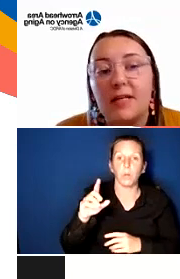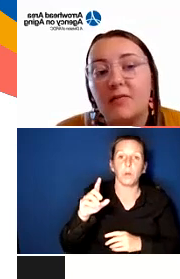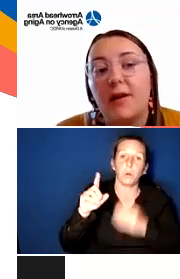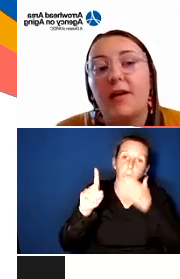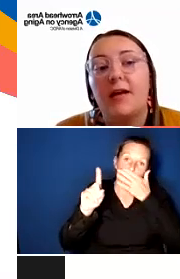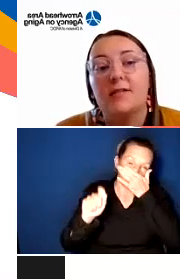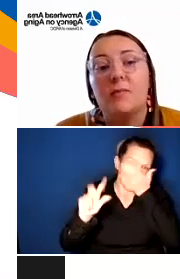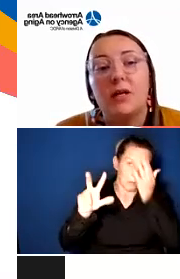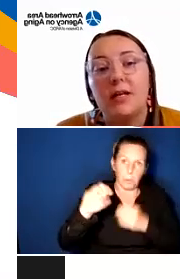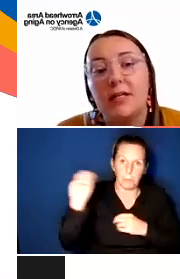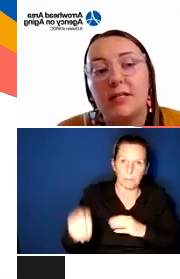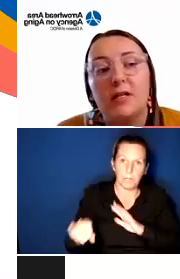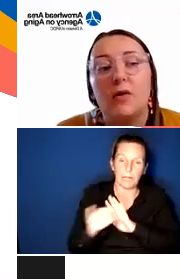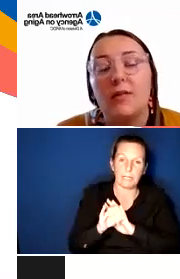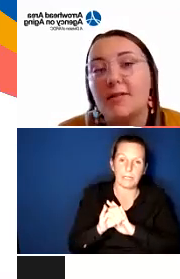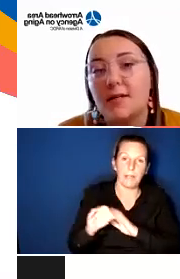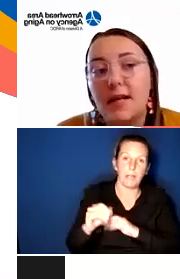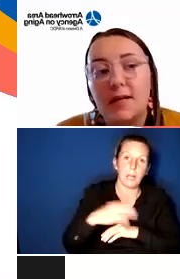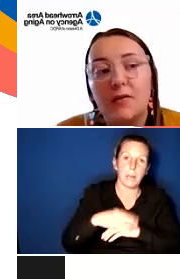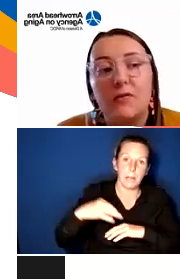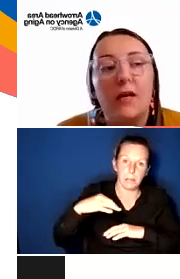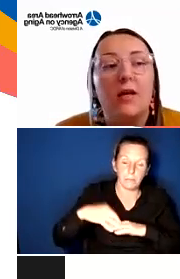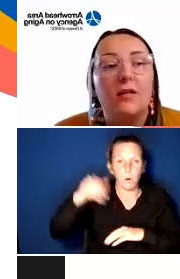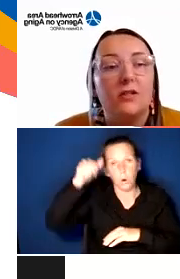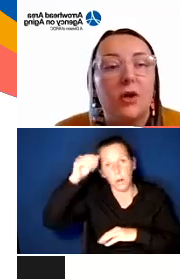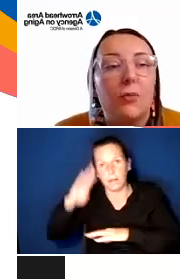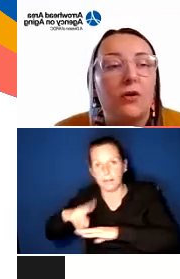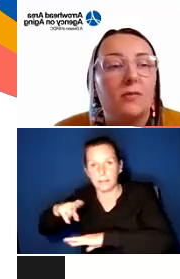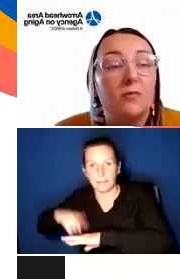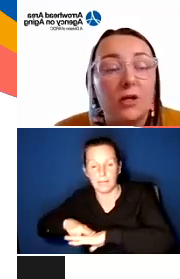1.3% identifying as American Indian or Alaska Native,